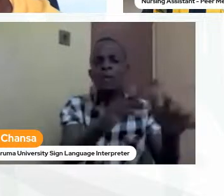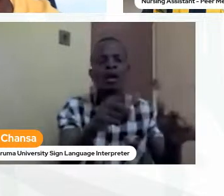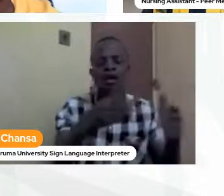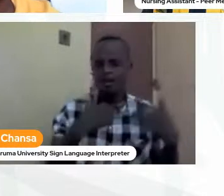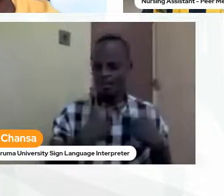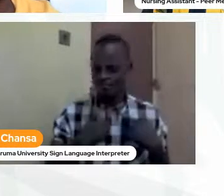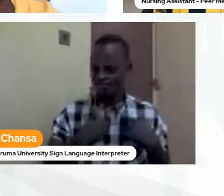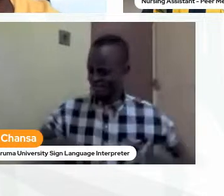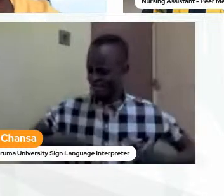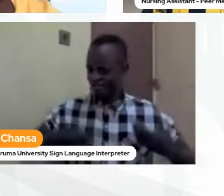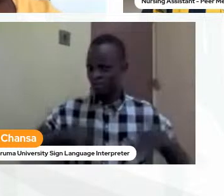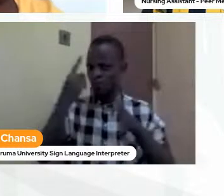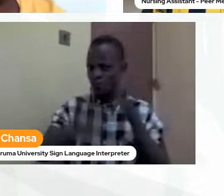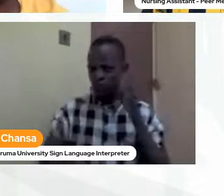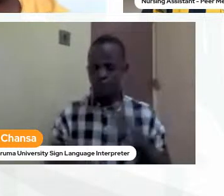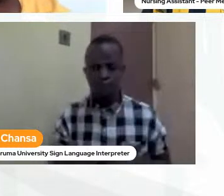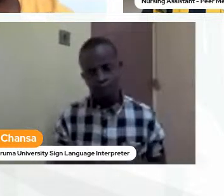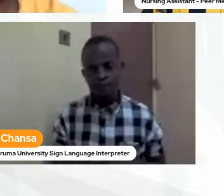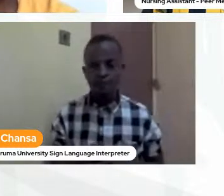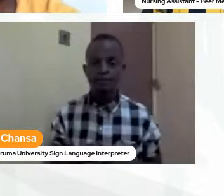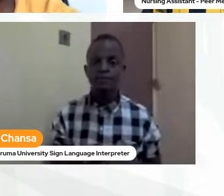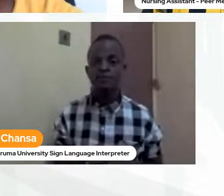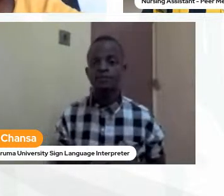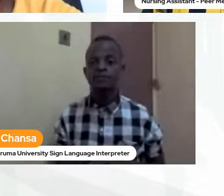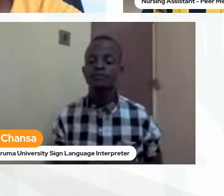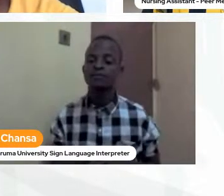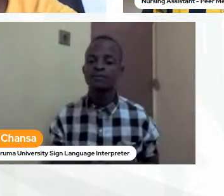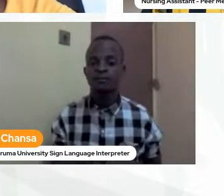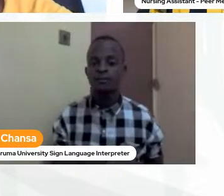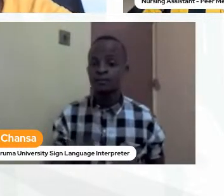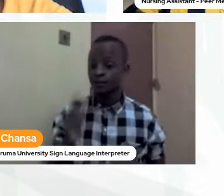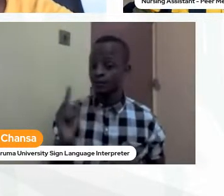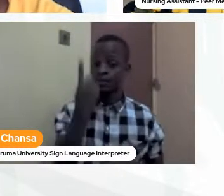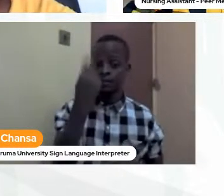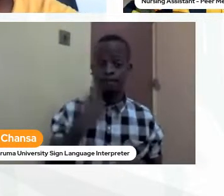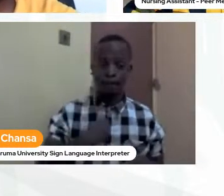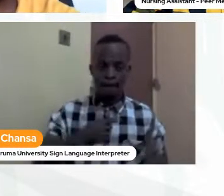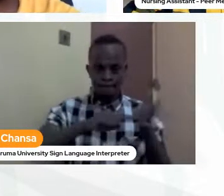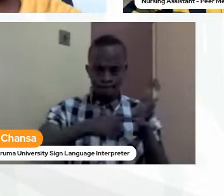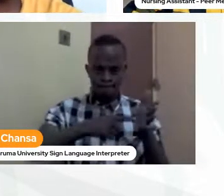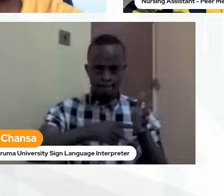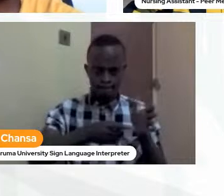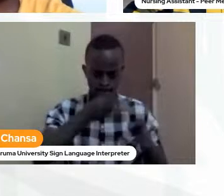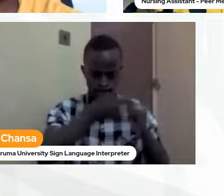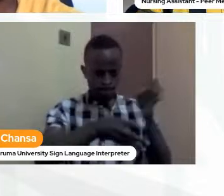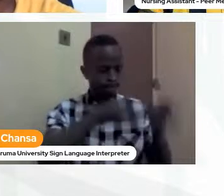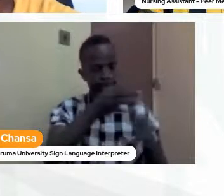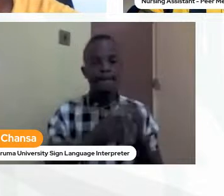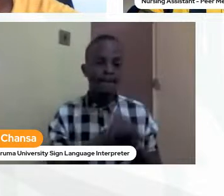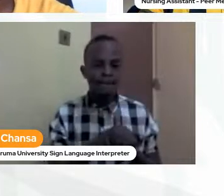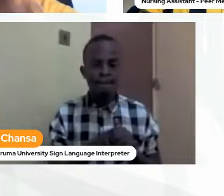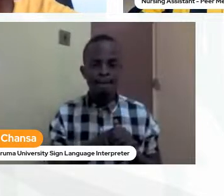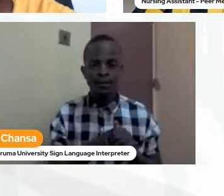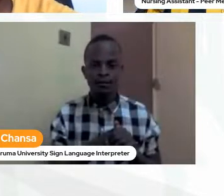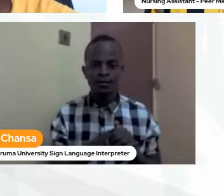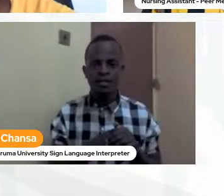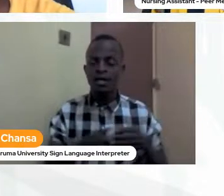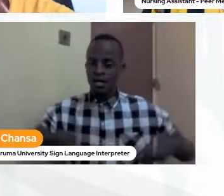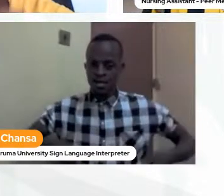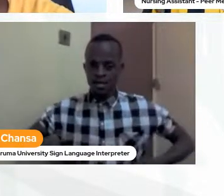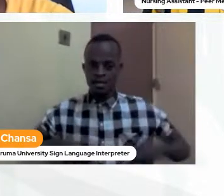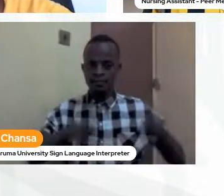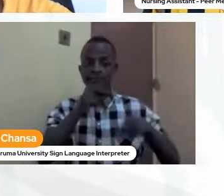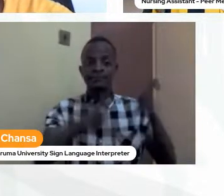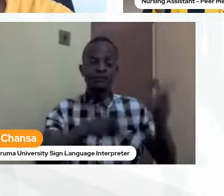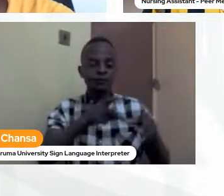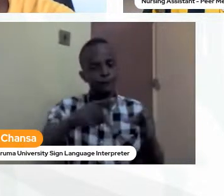health? So, first of all, like I pointed out, the issue of adolescents being able to participate in